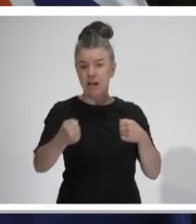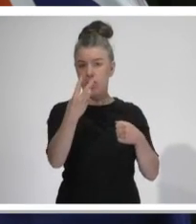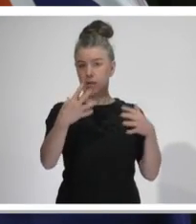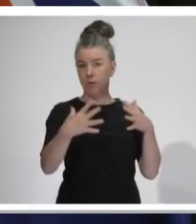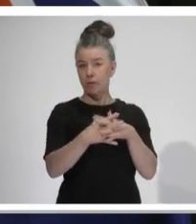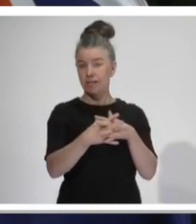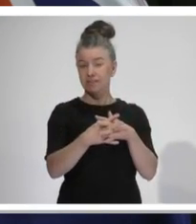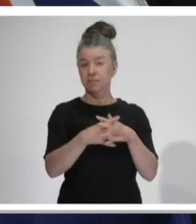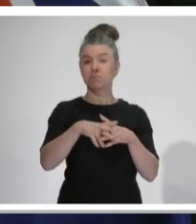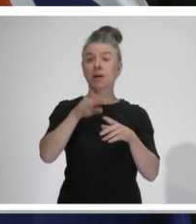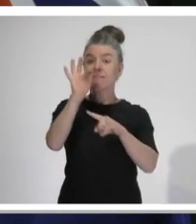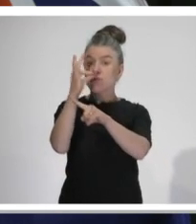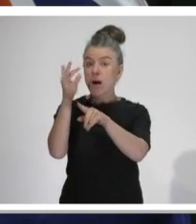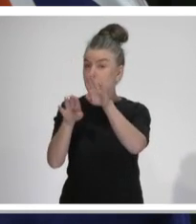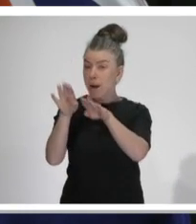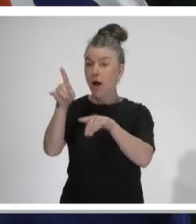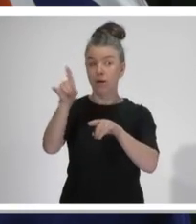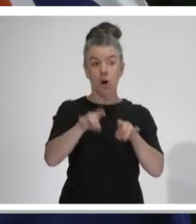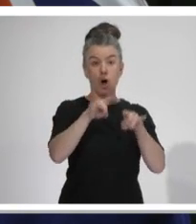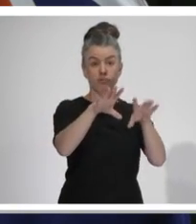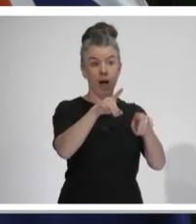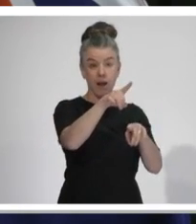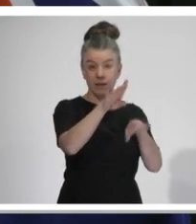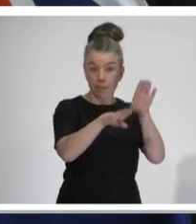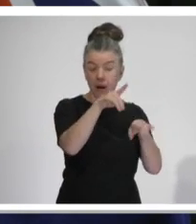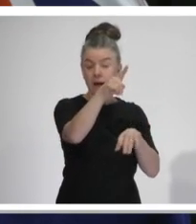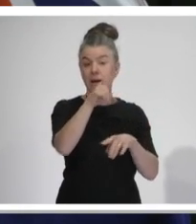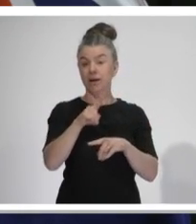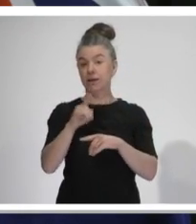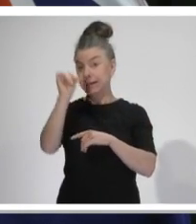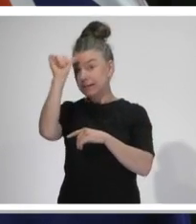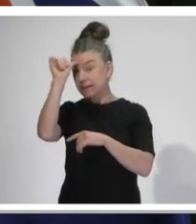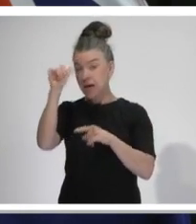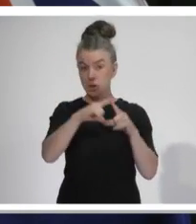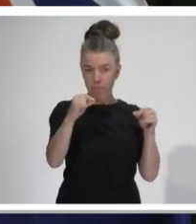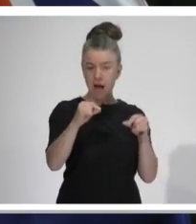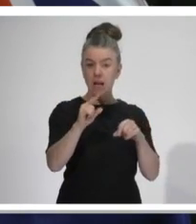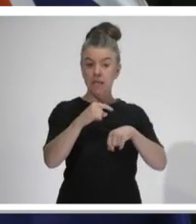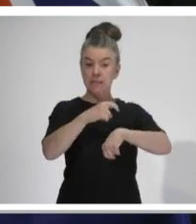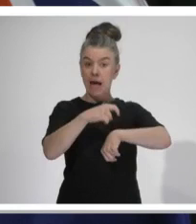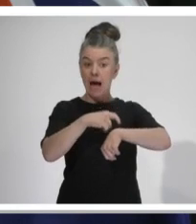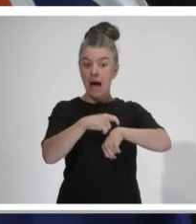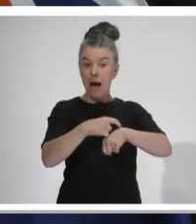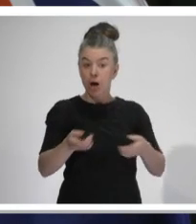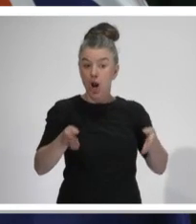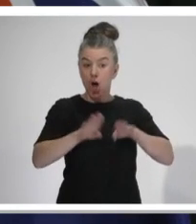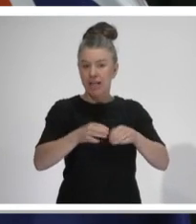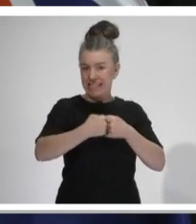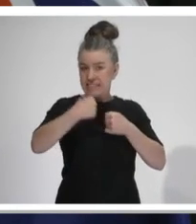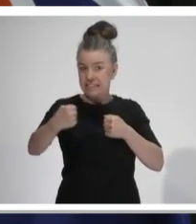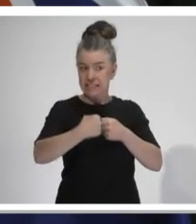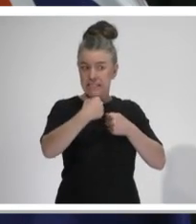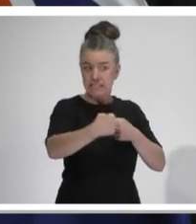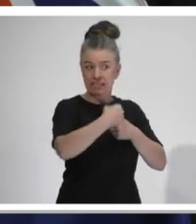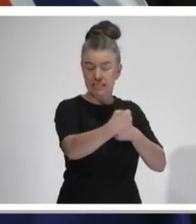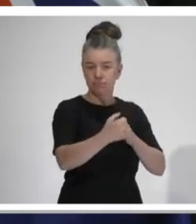similar decisions, such as France, Australia, India, and Japan. None of that is intended to signal Monday's decision.